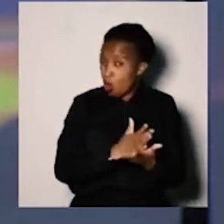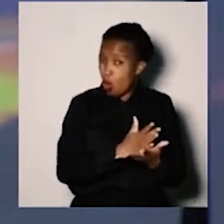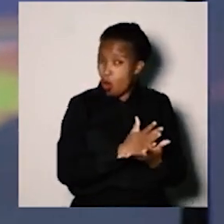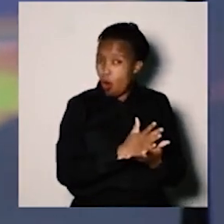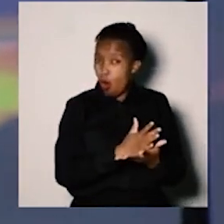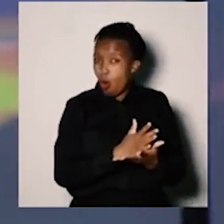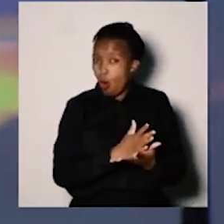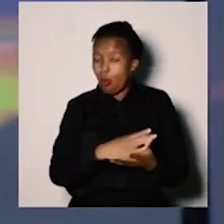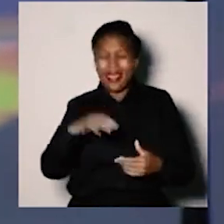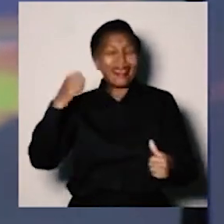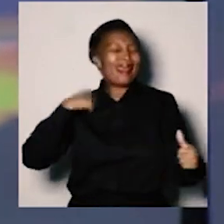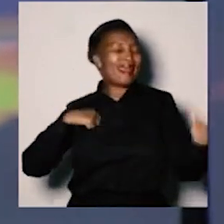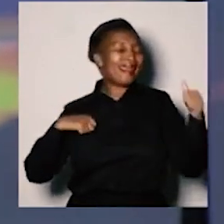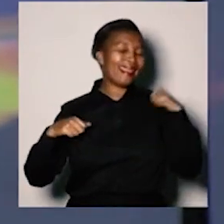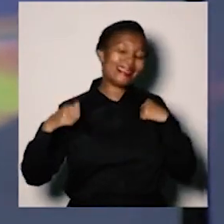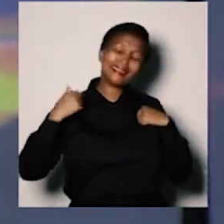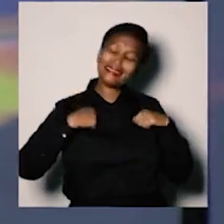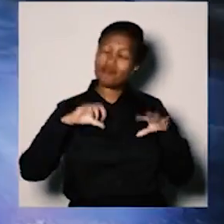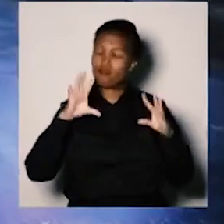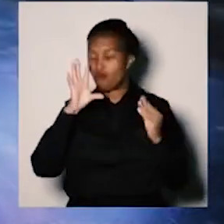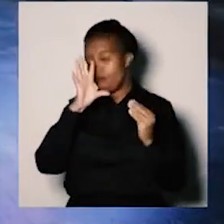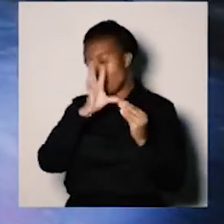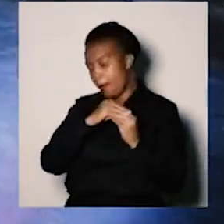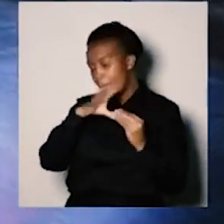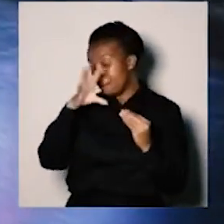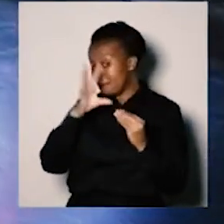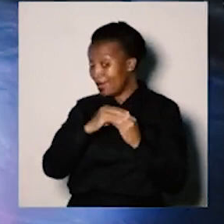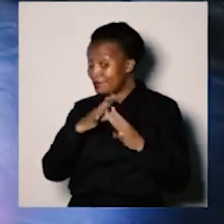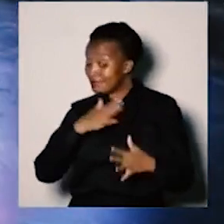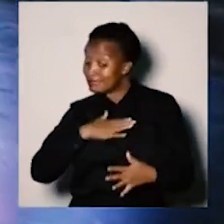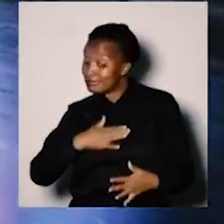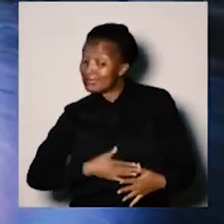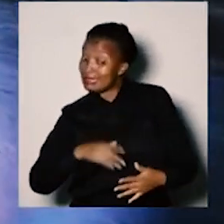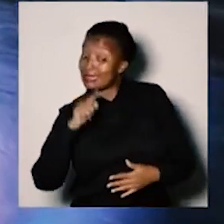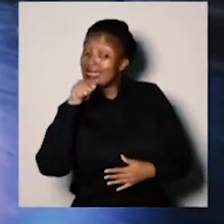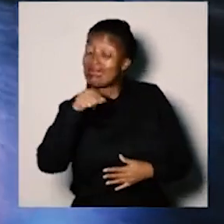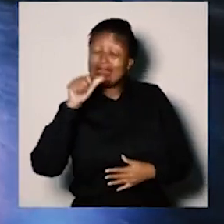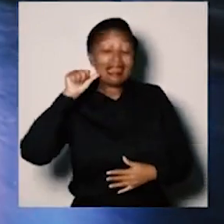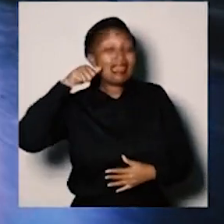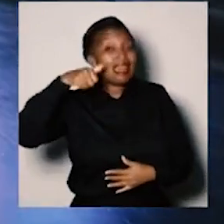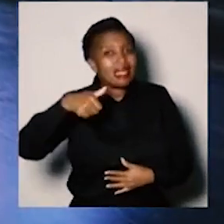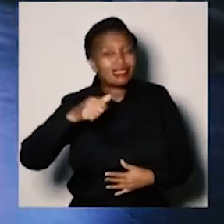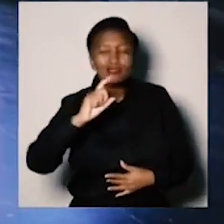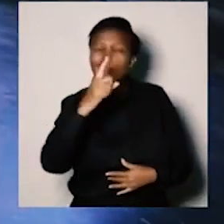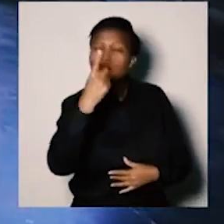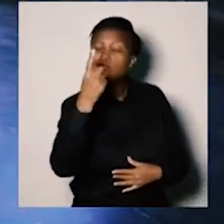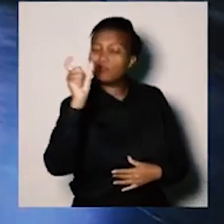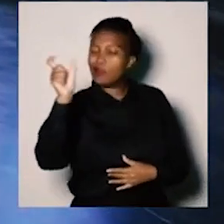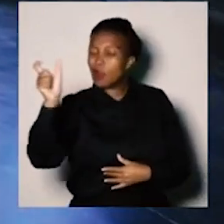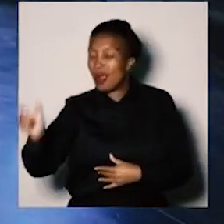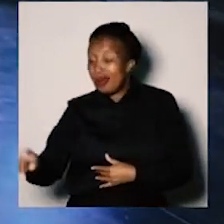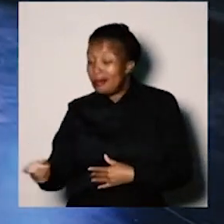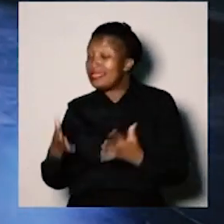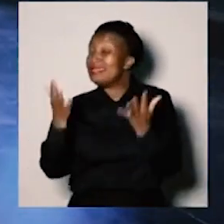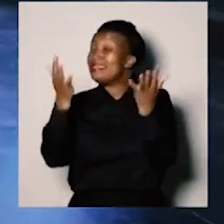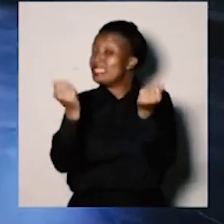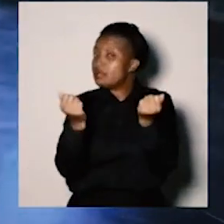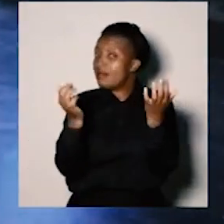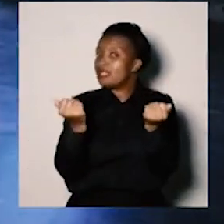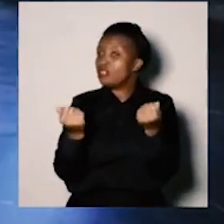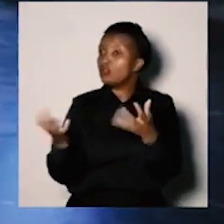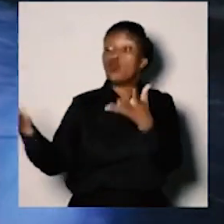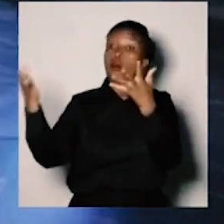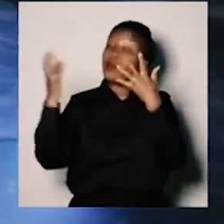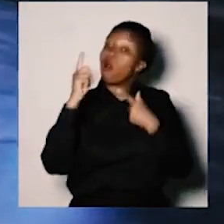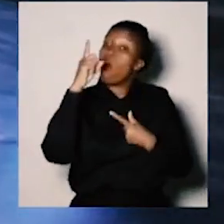we become active members. This coming Sunday, every one of you is expected to bring at